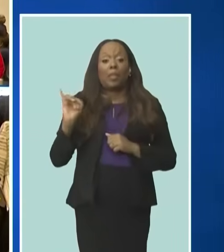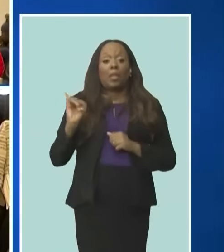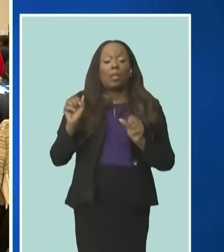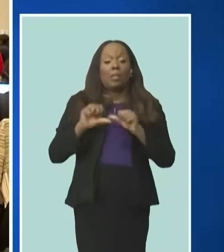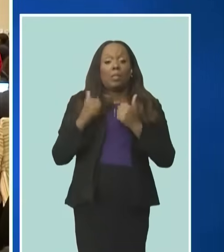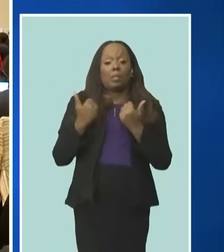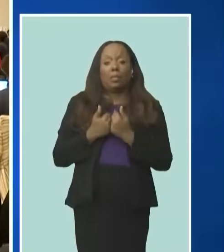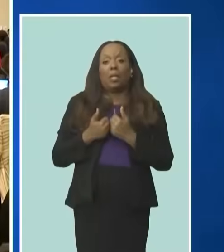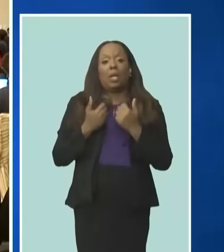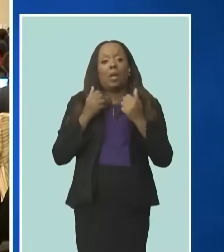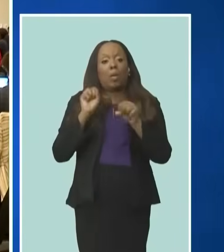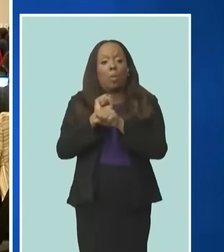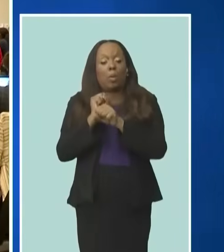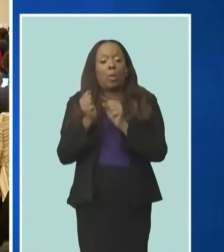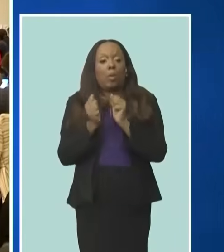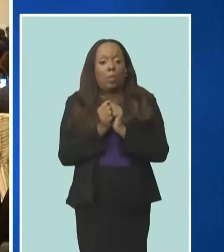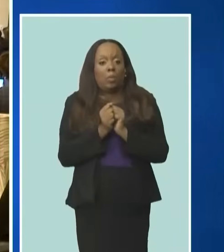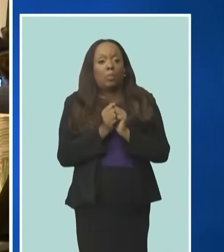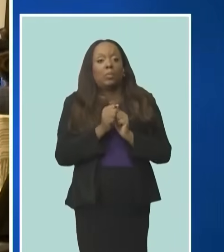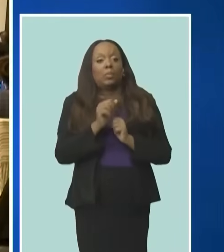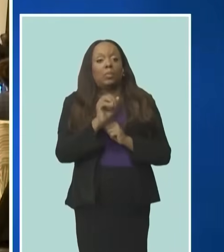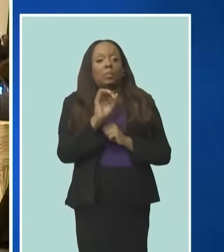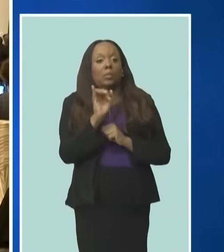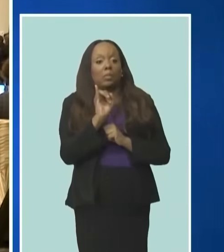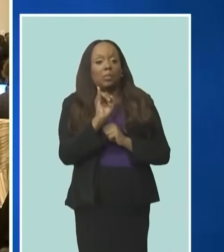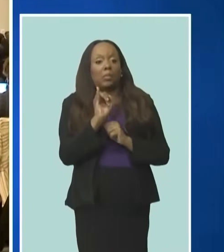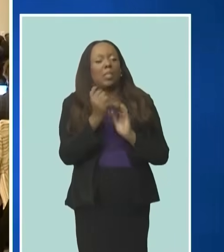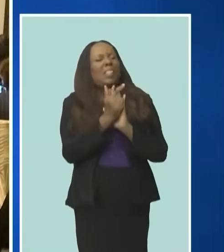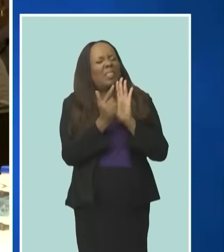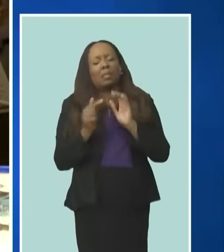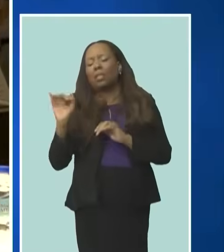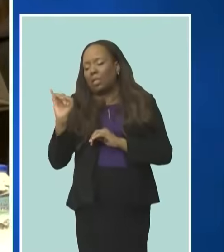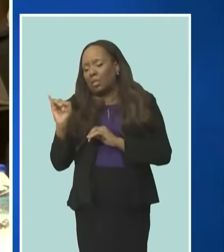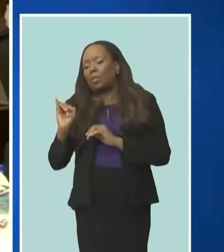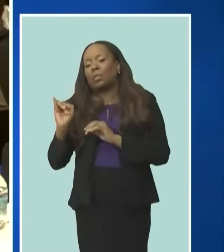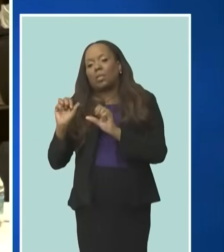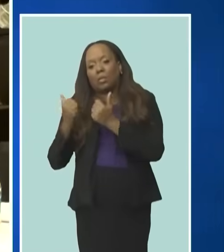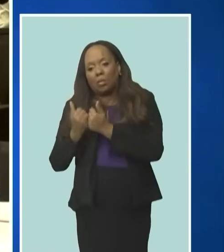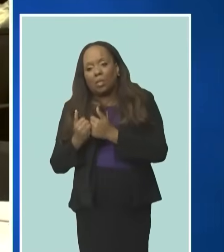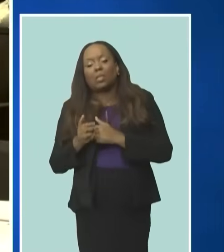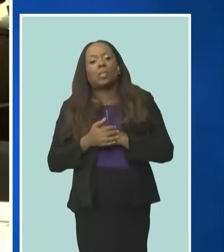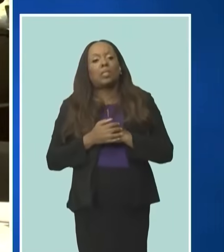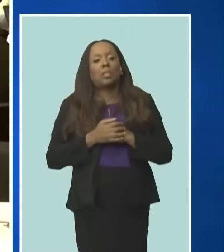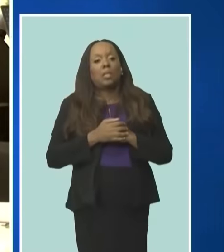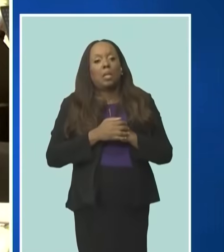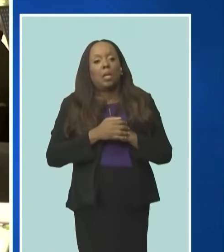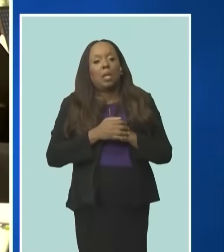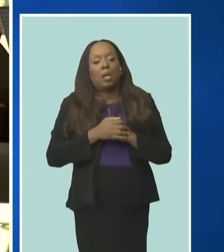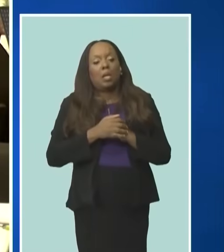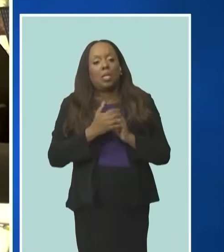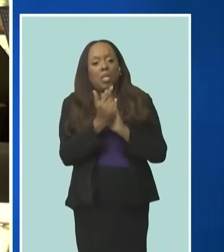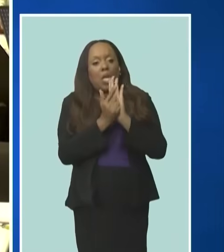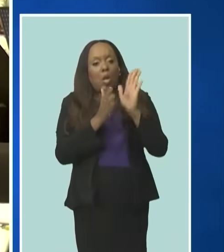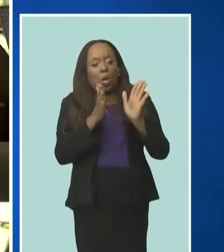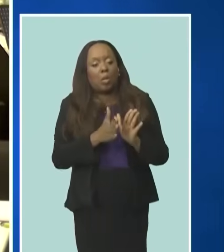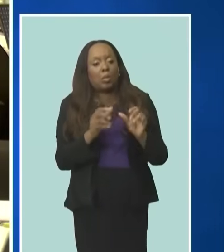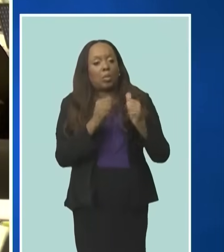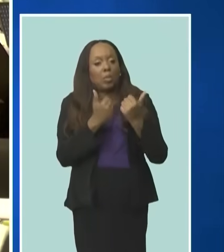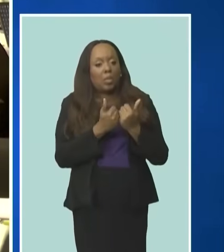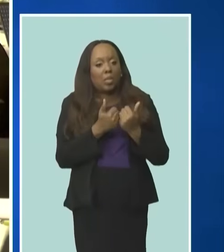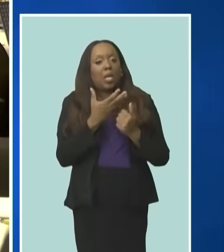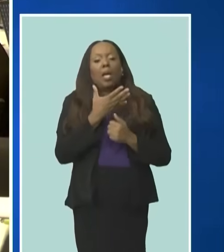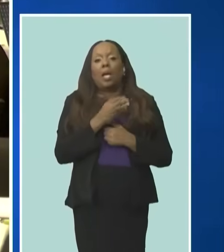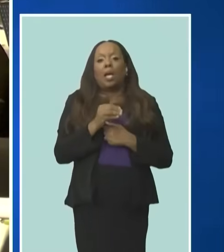Bar Association and the Barbados Association of Medical Practitioners to put protocols in place to